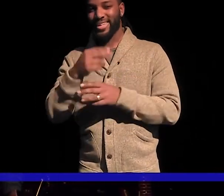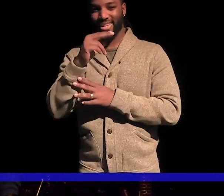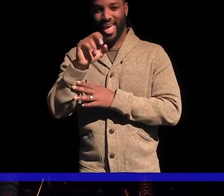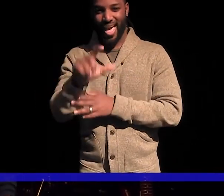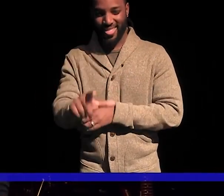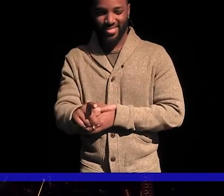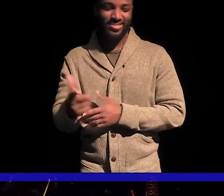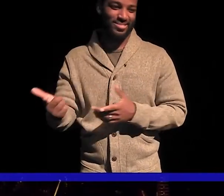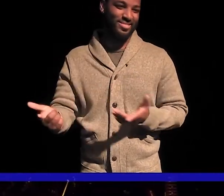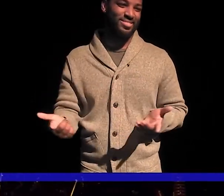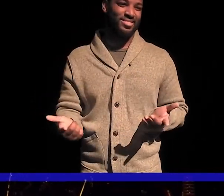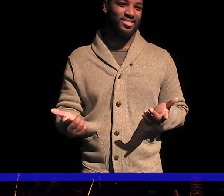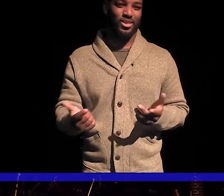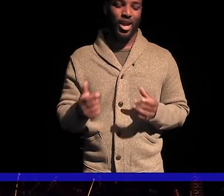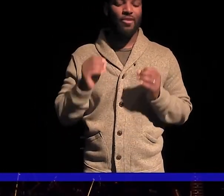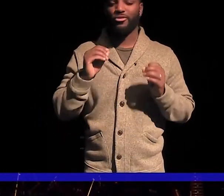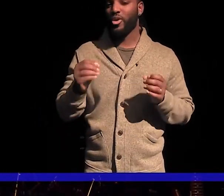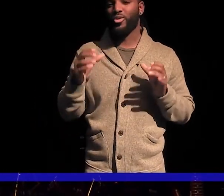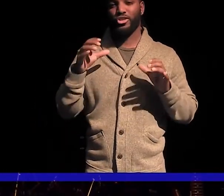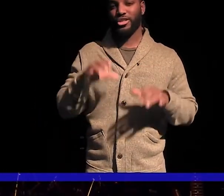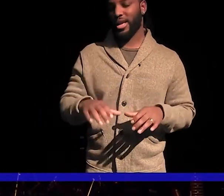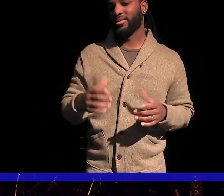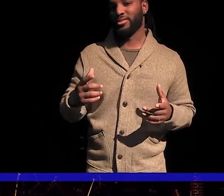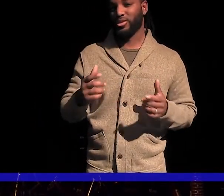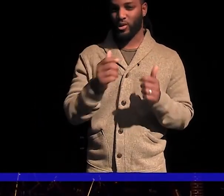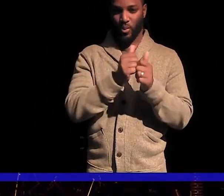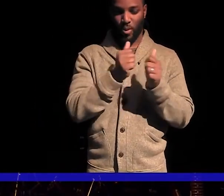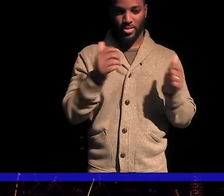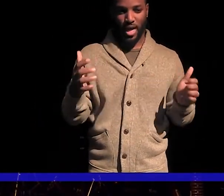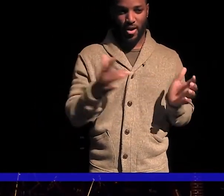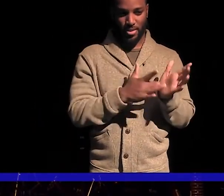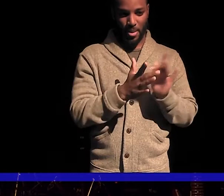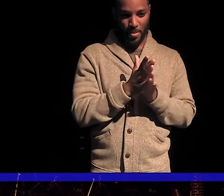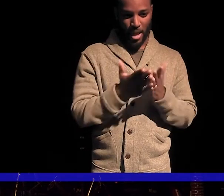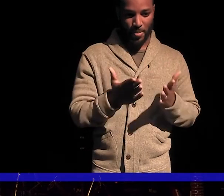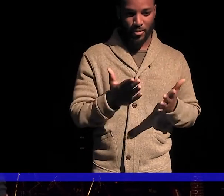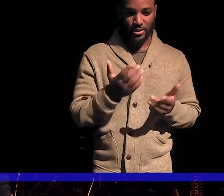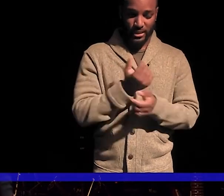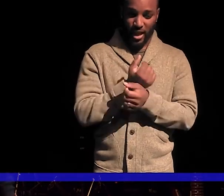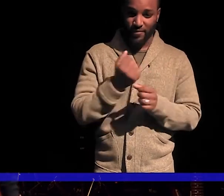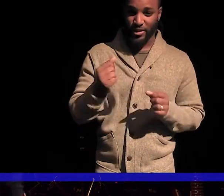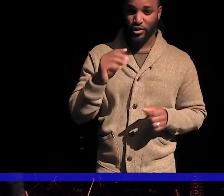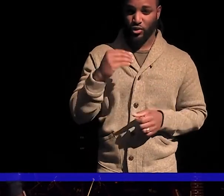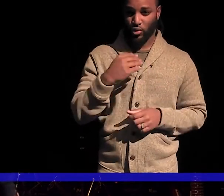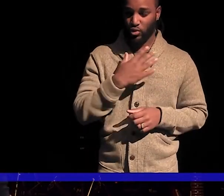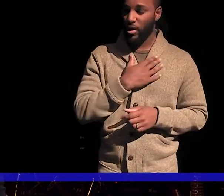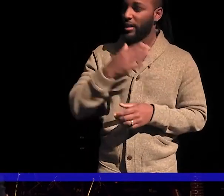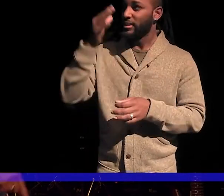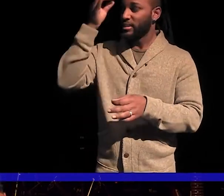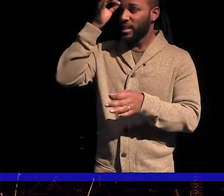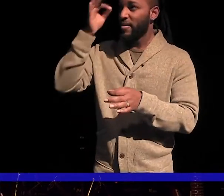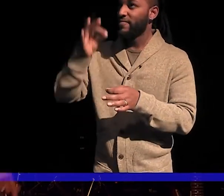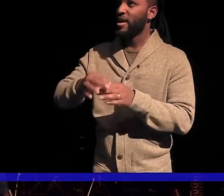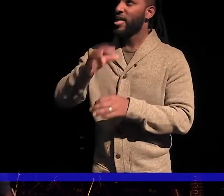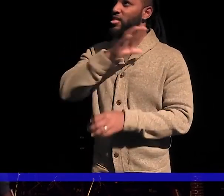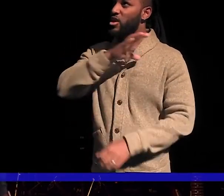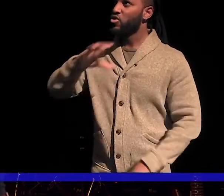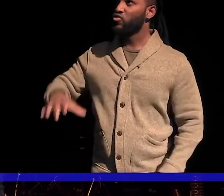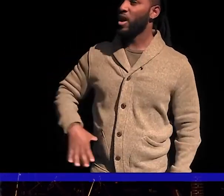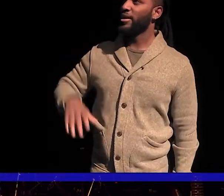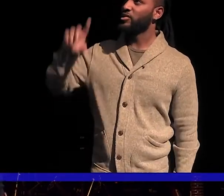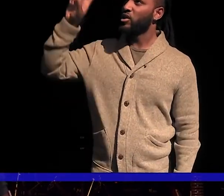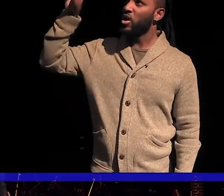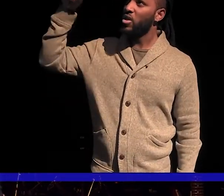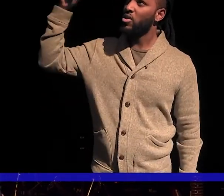The truth of the matter is this: that salvation is by grace alone, through faith alone, in Christ alone. And if